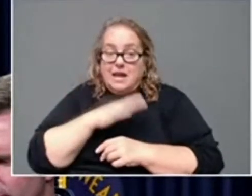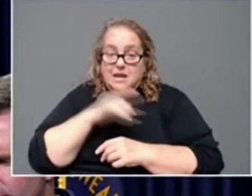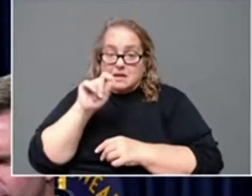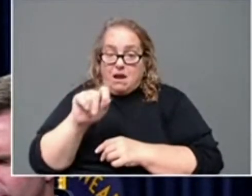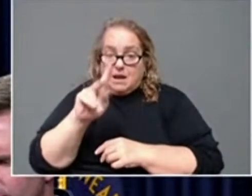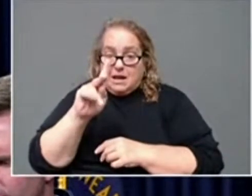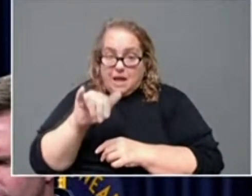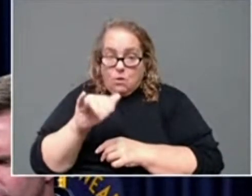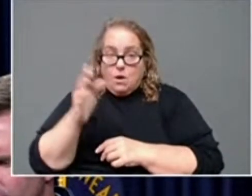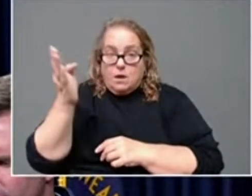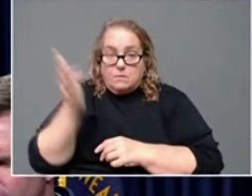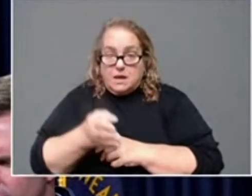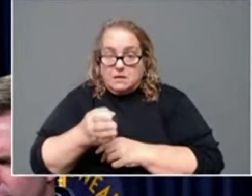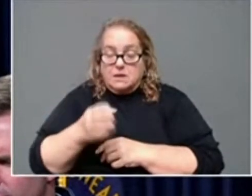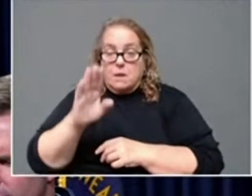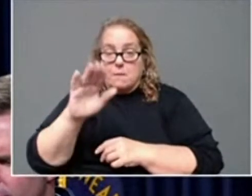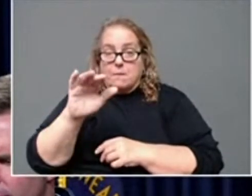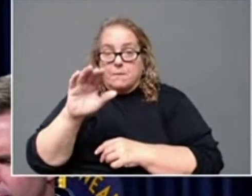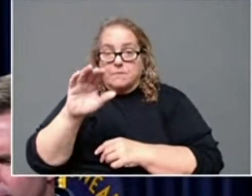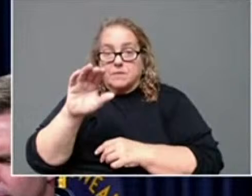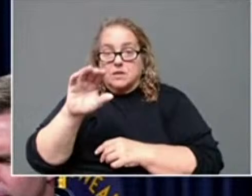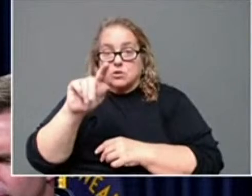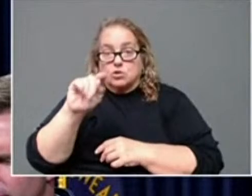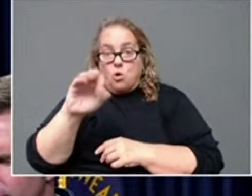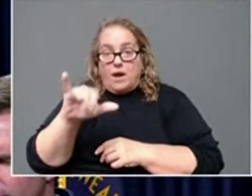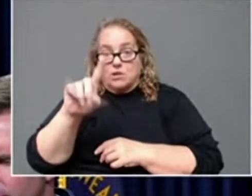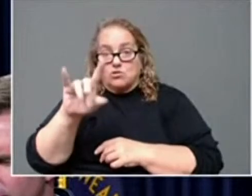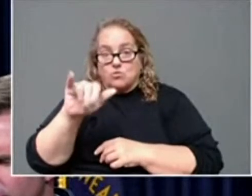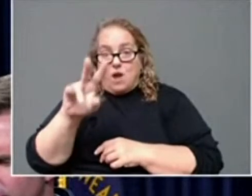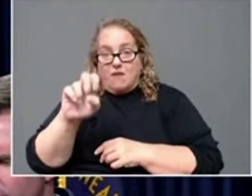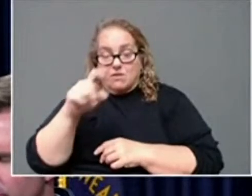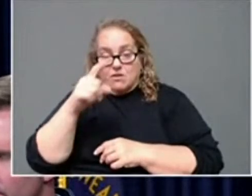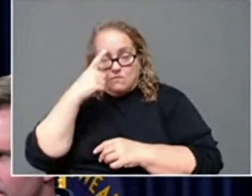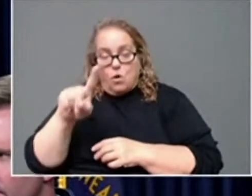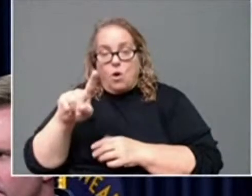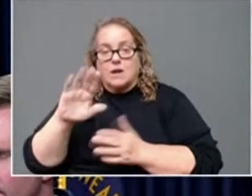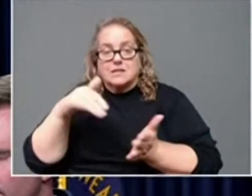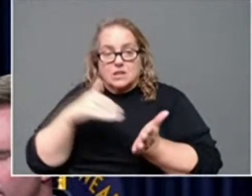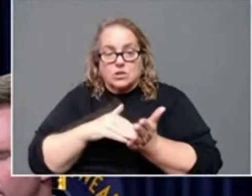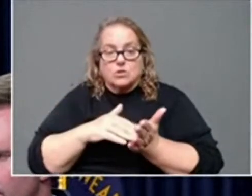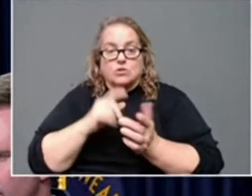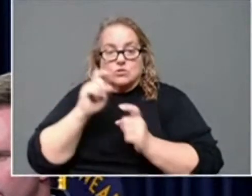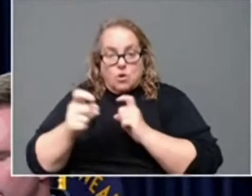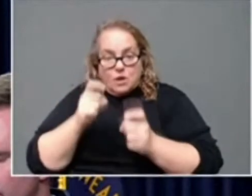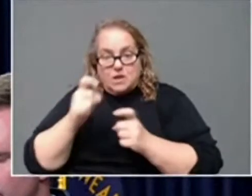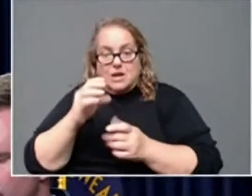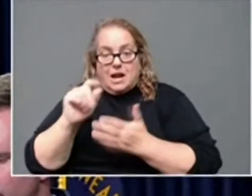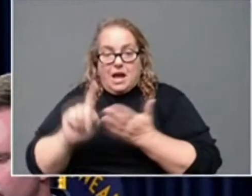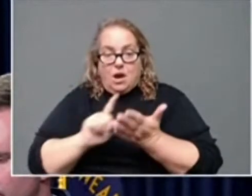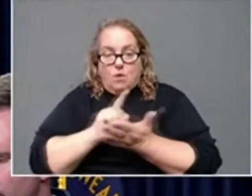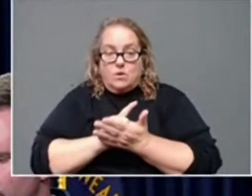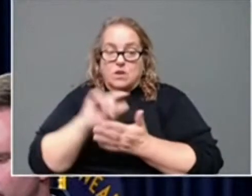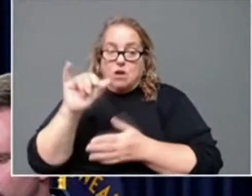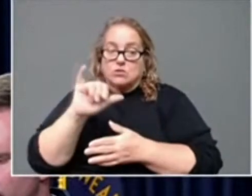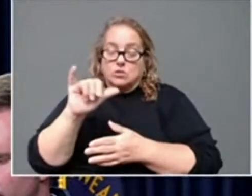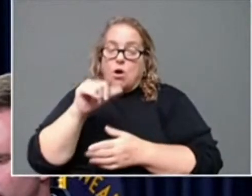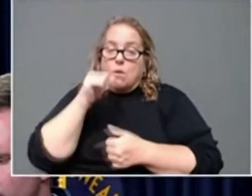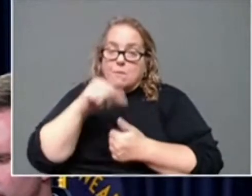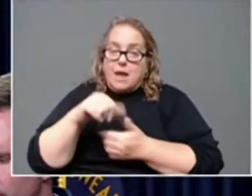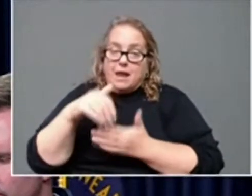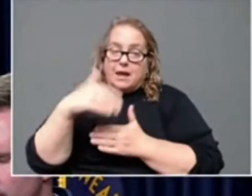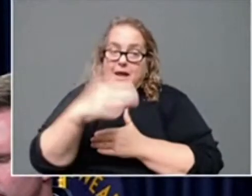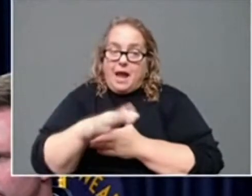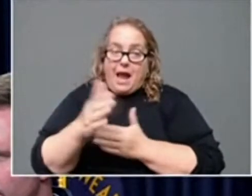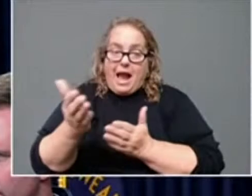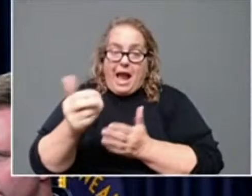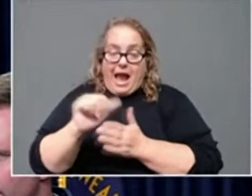firstlady.ky.gov/toy drive for collection center addresses and hours, as well as the mailing address for Broadbent Arena. If your